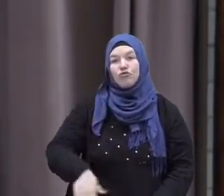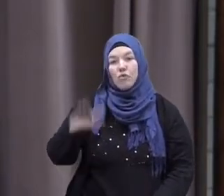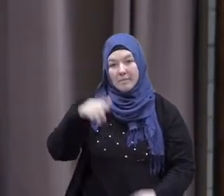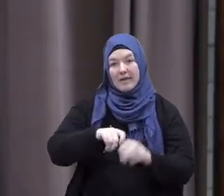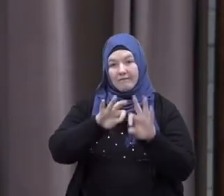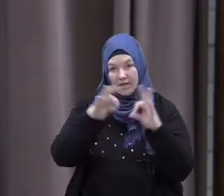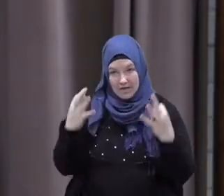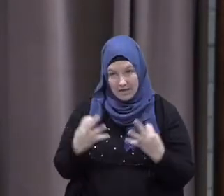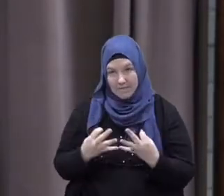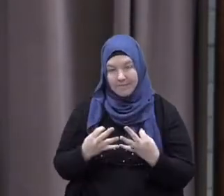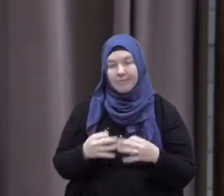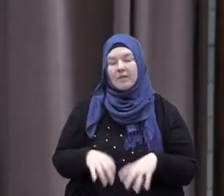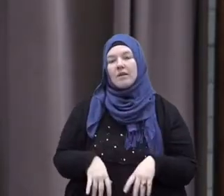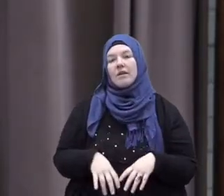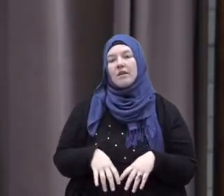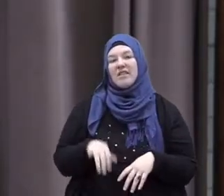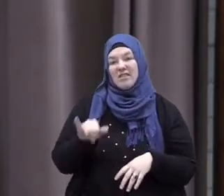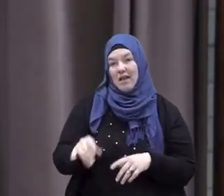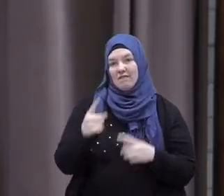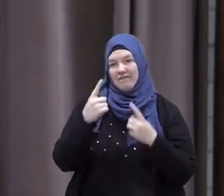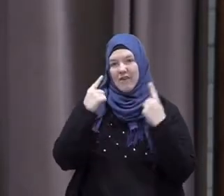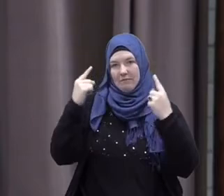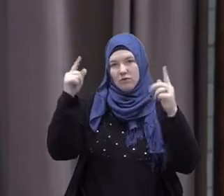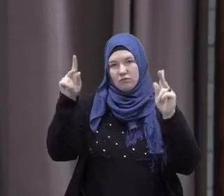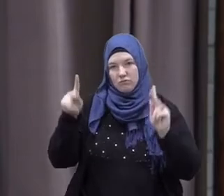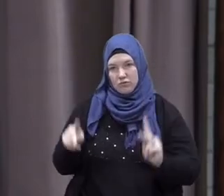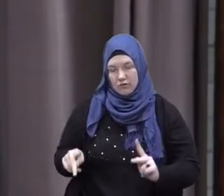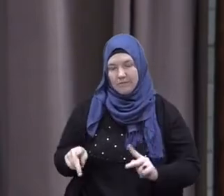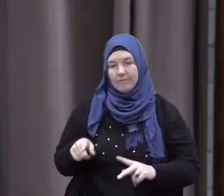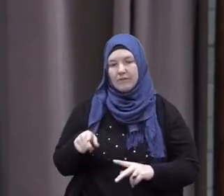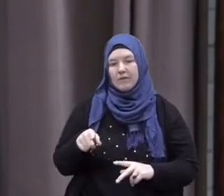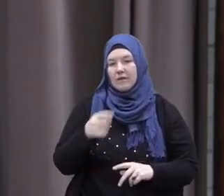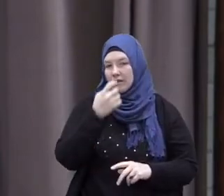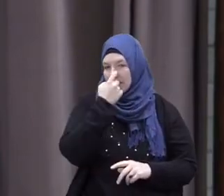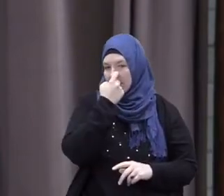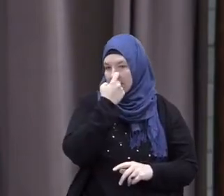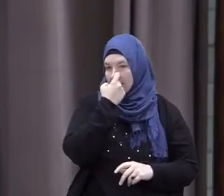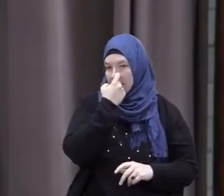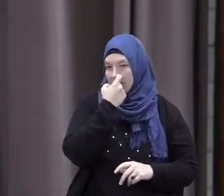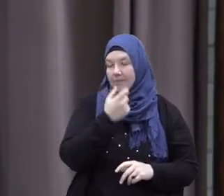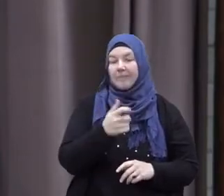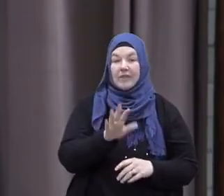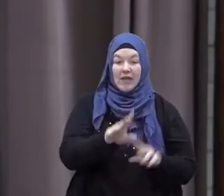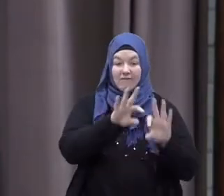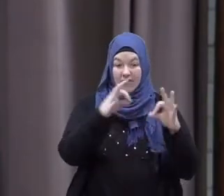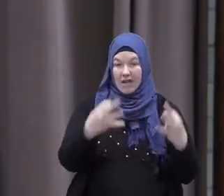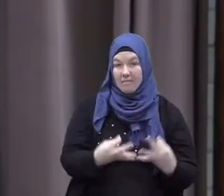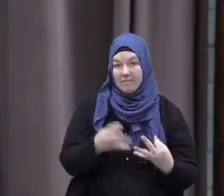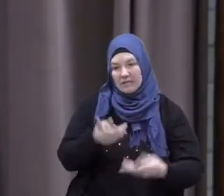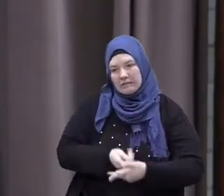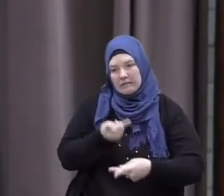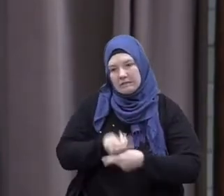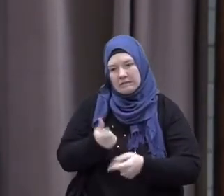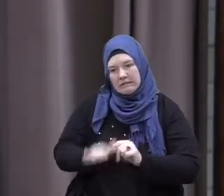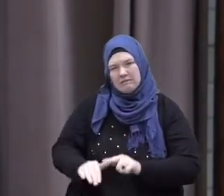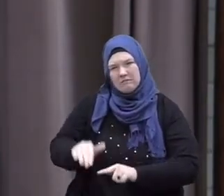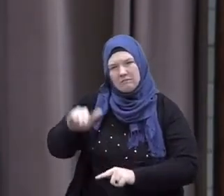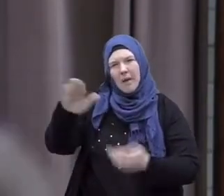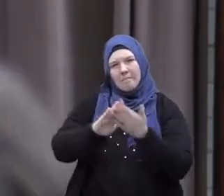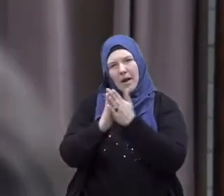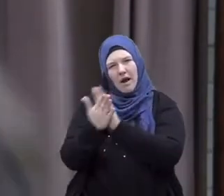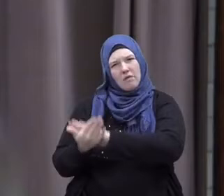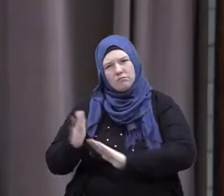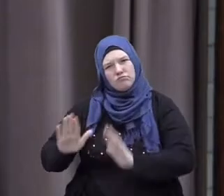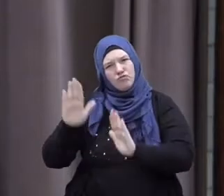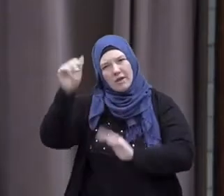family that cared to manufacture Salah al-Din for what he becomes. Along with